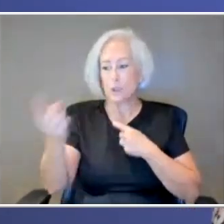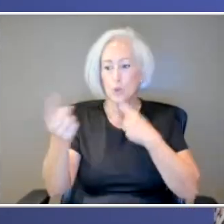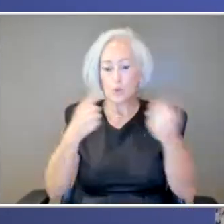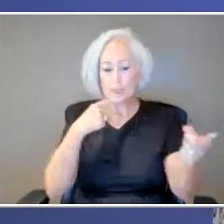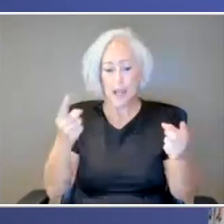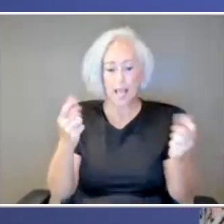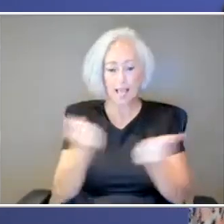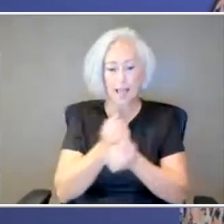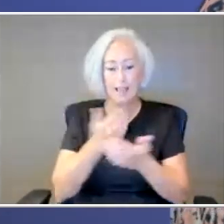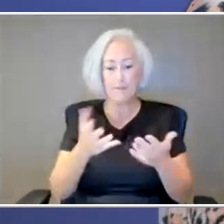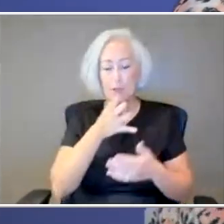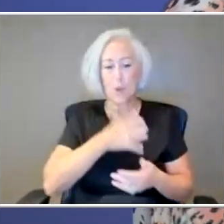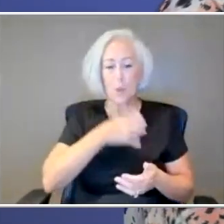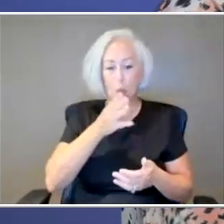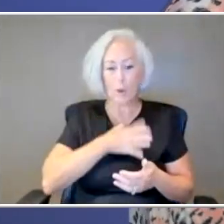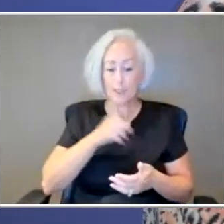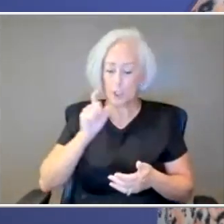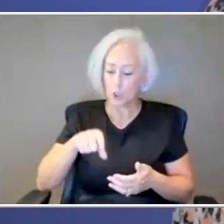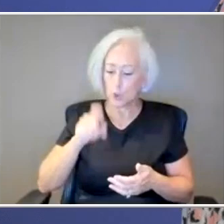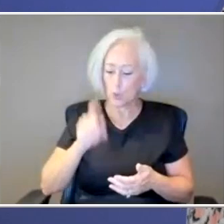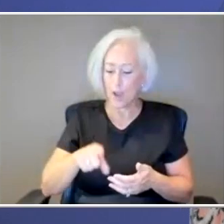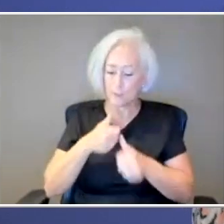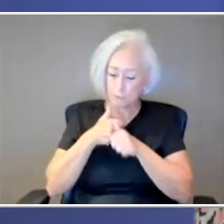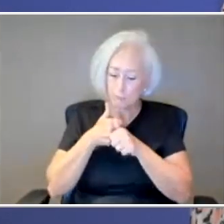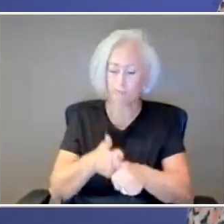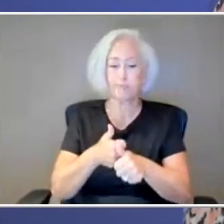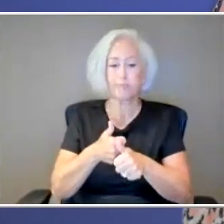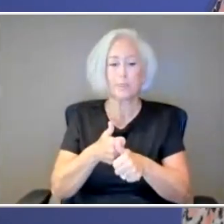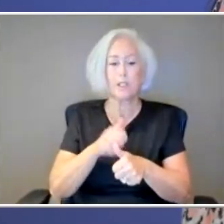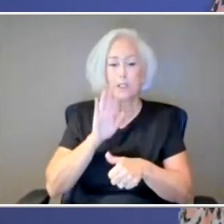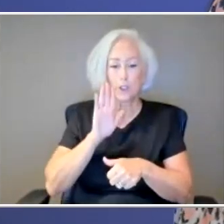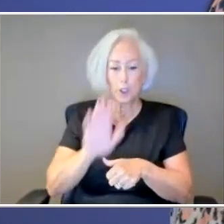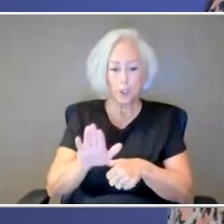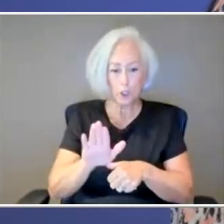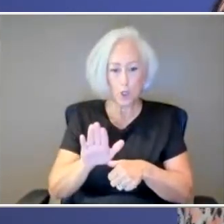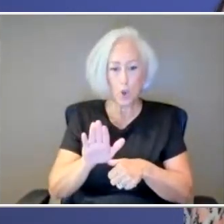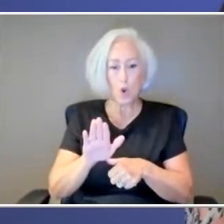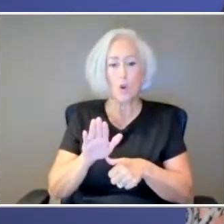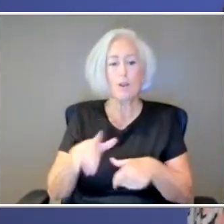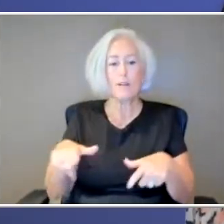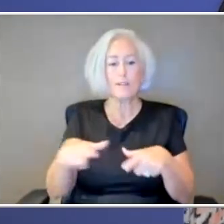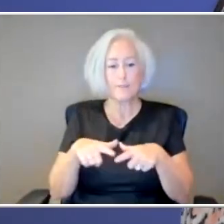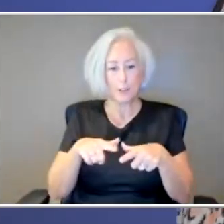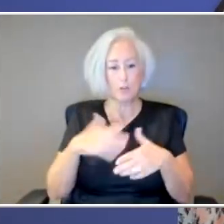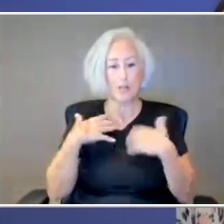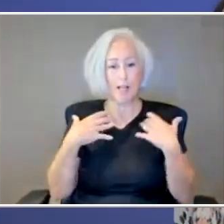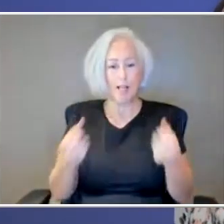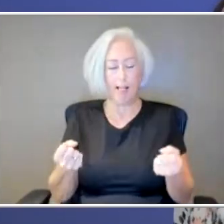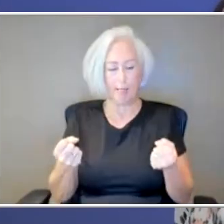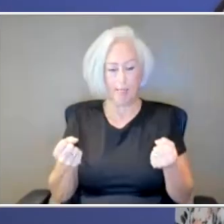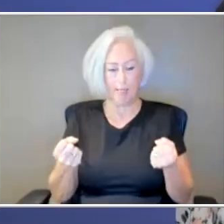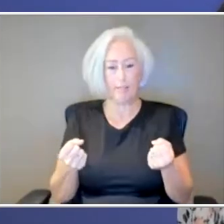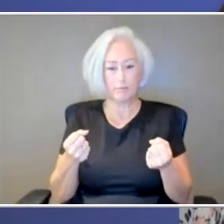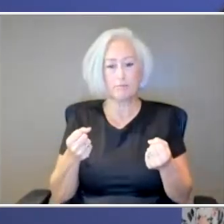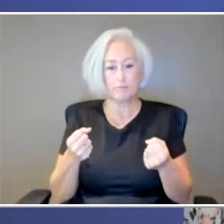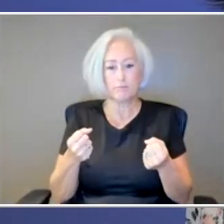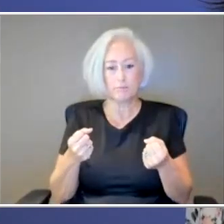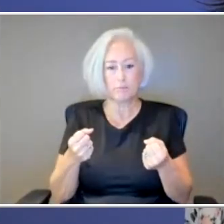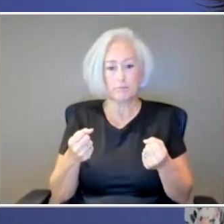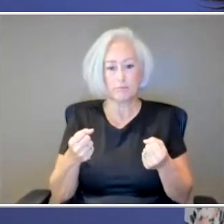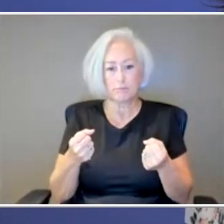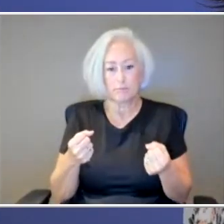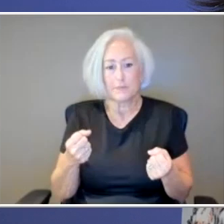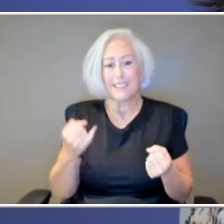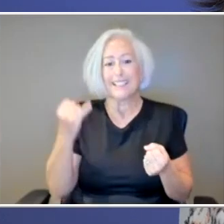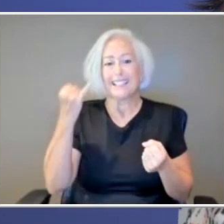know, you have to stay on top of your vaginal health, because I was saying, if I had a